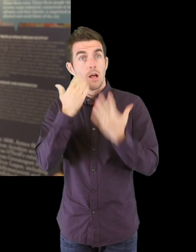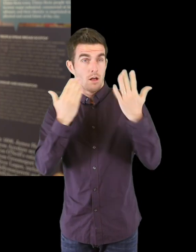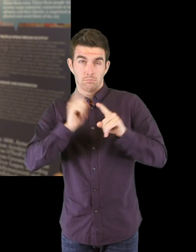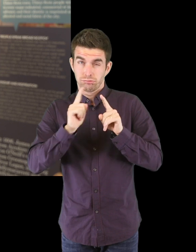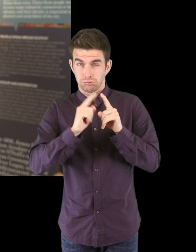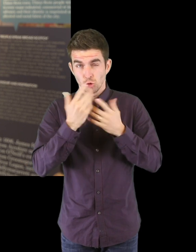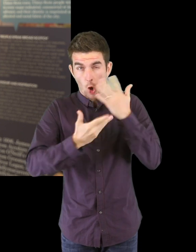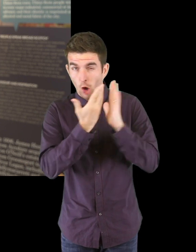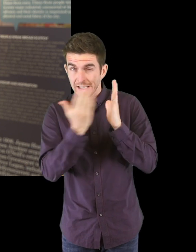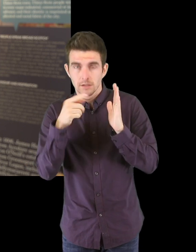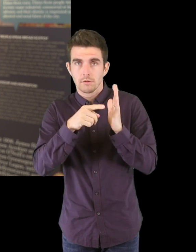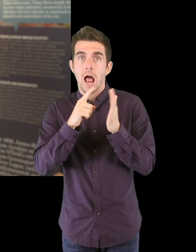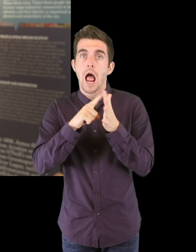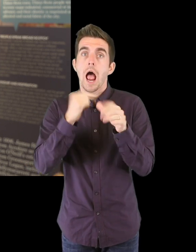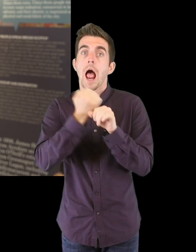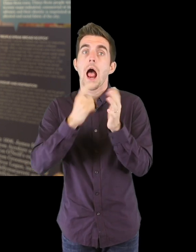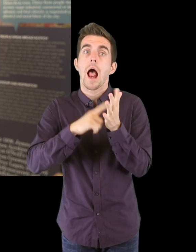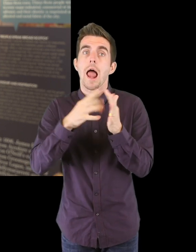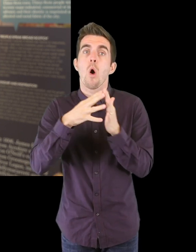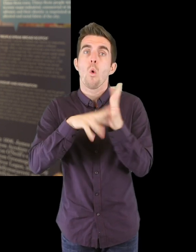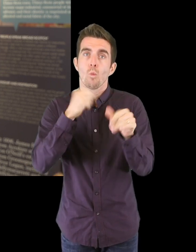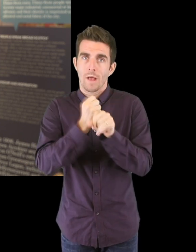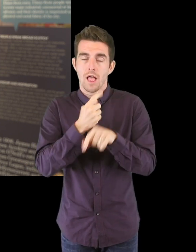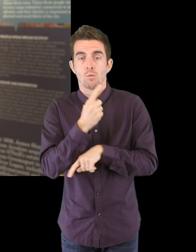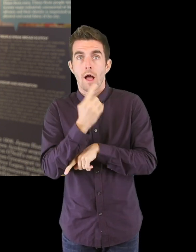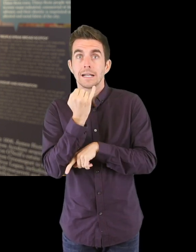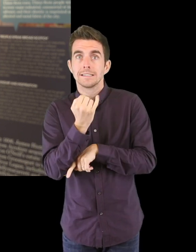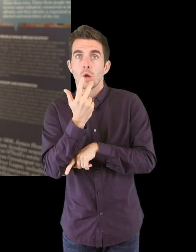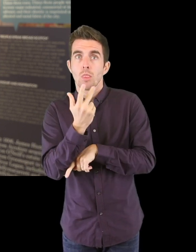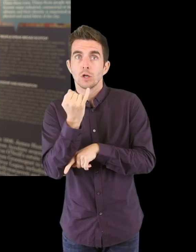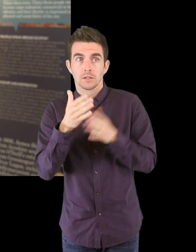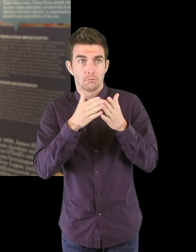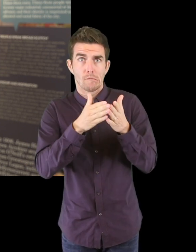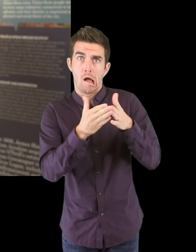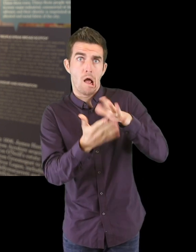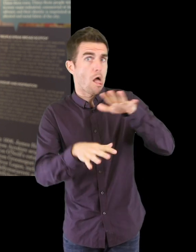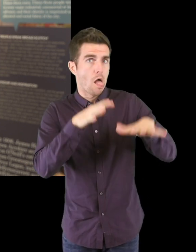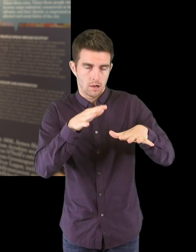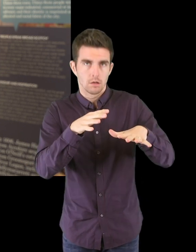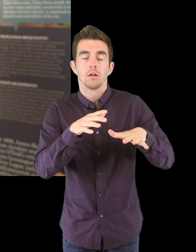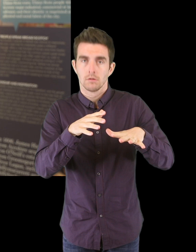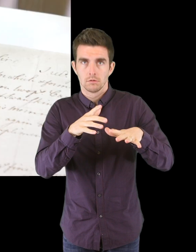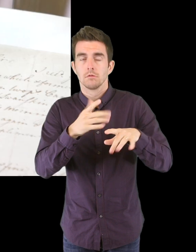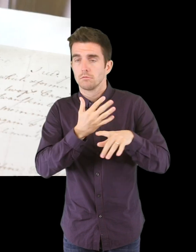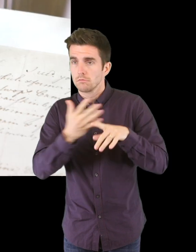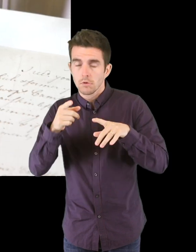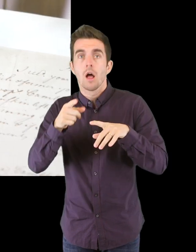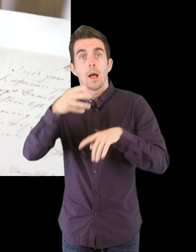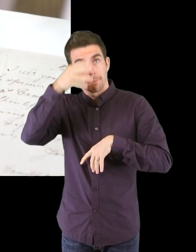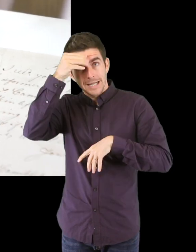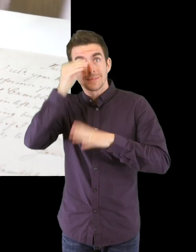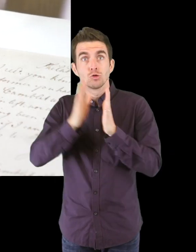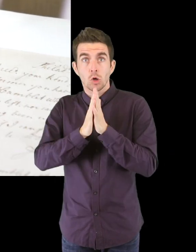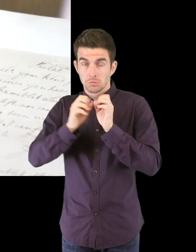in 1636 to the larger scale and predominantly Presbyterian emigration that commenced in 1718,